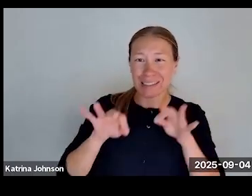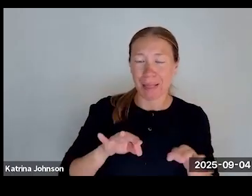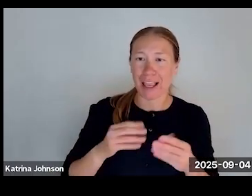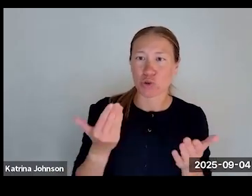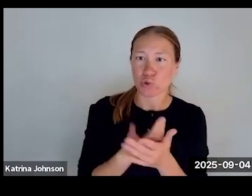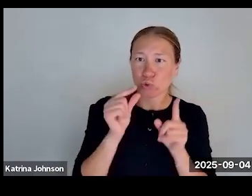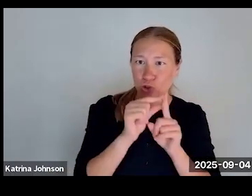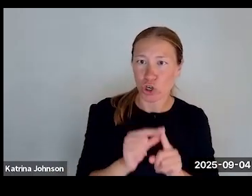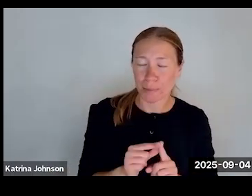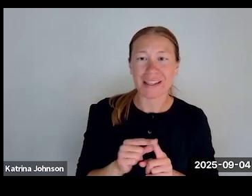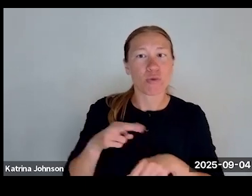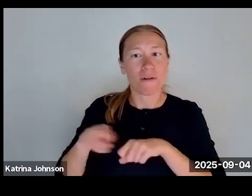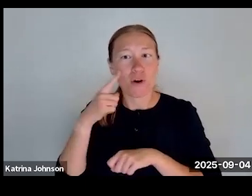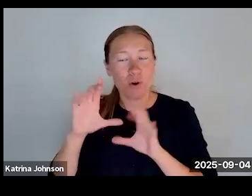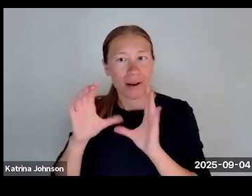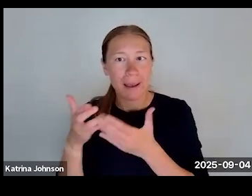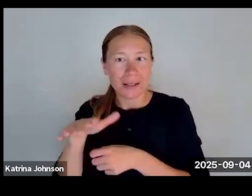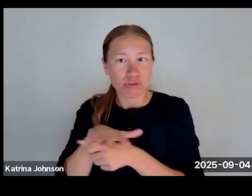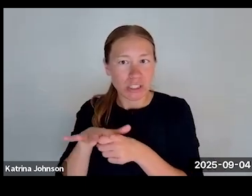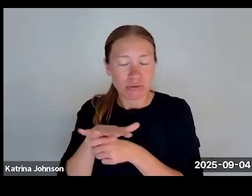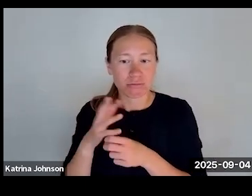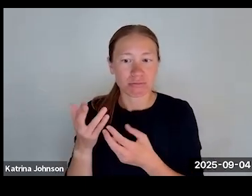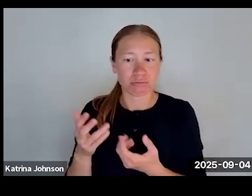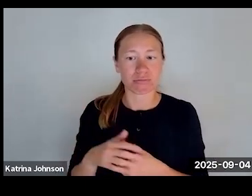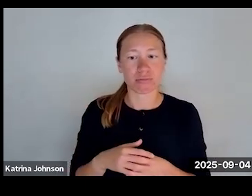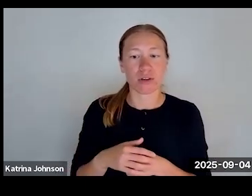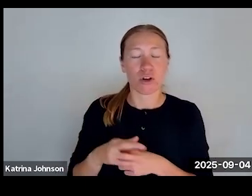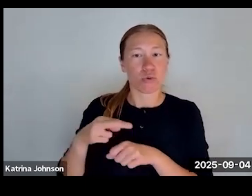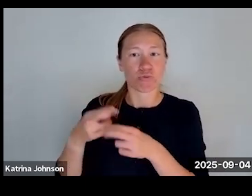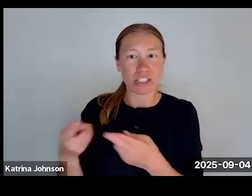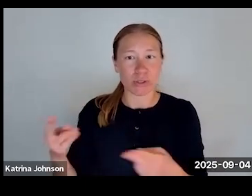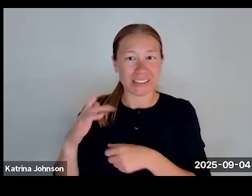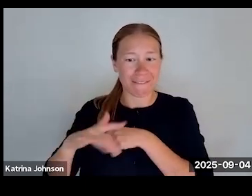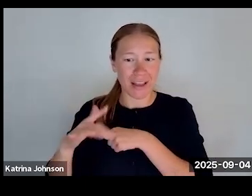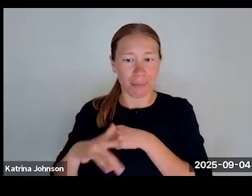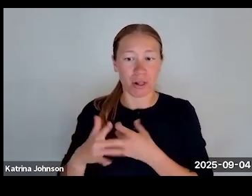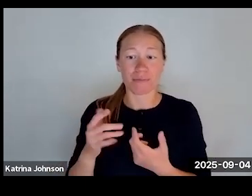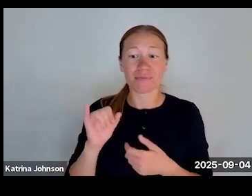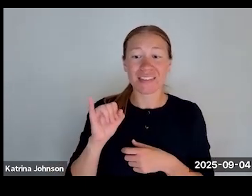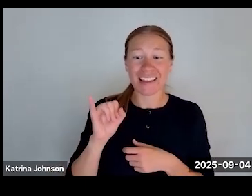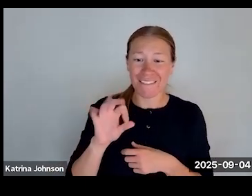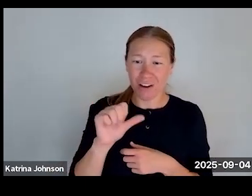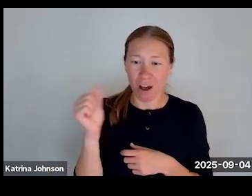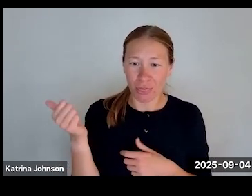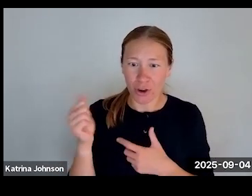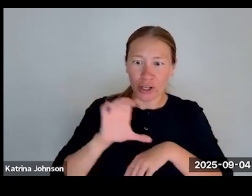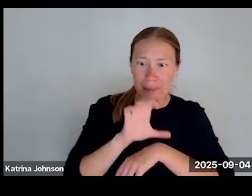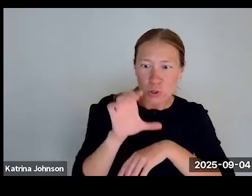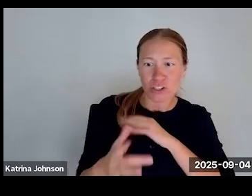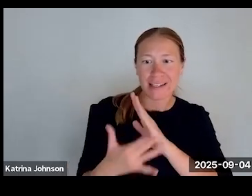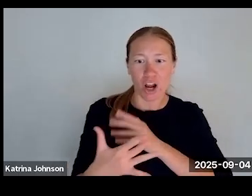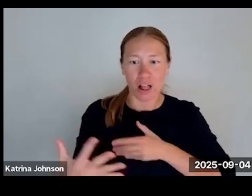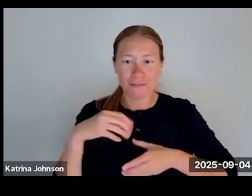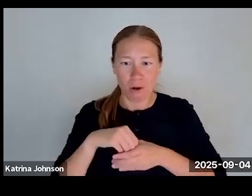resources. And when labs or computers are involved, make sure assistive technology is available and that you understand what